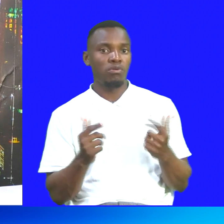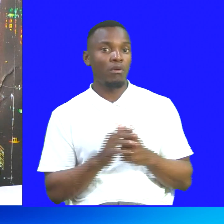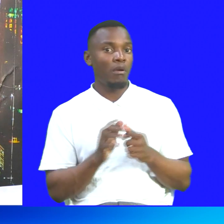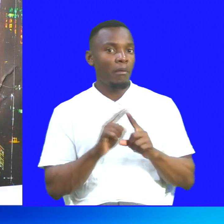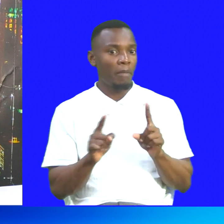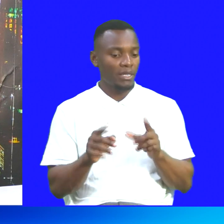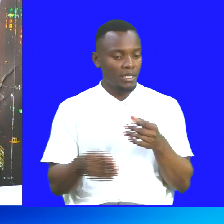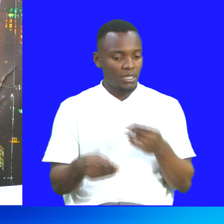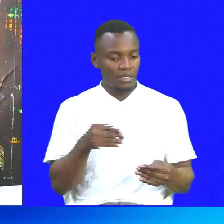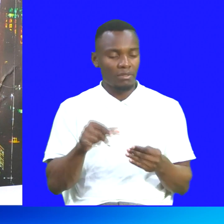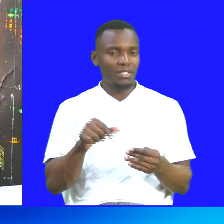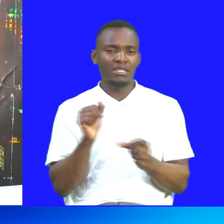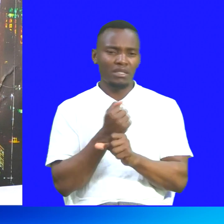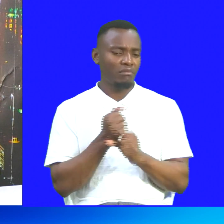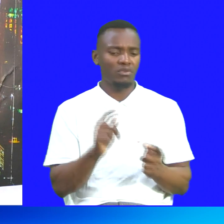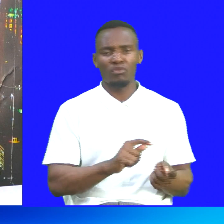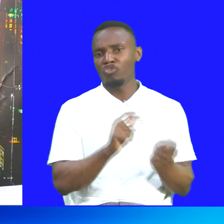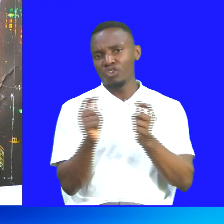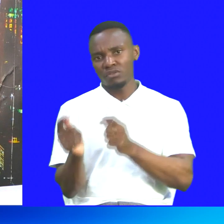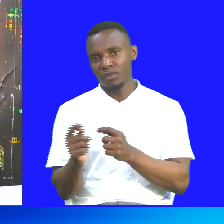disability cannot be transmitted.